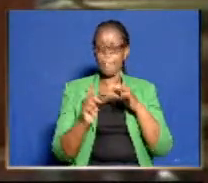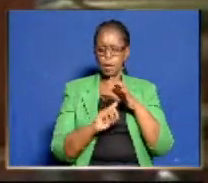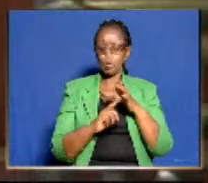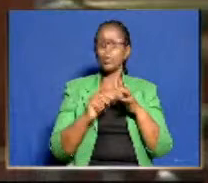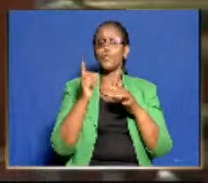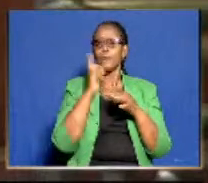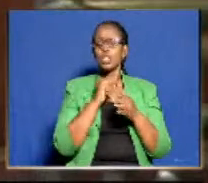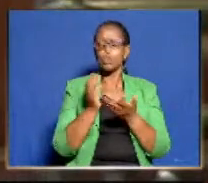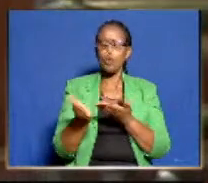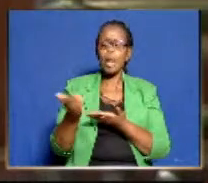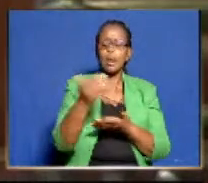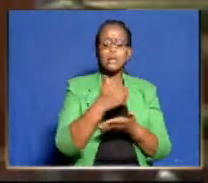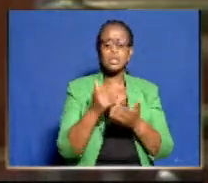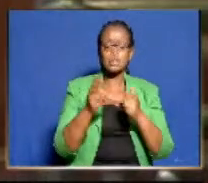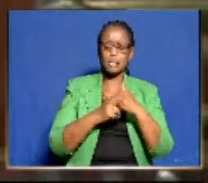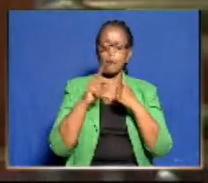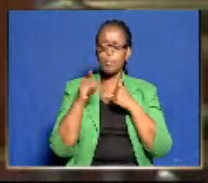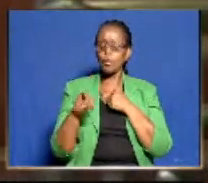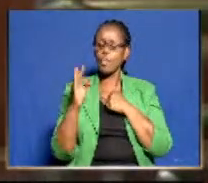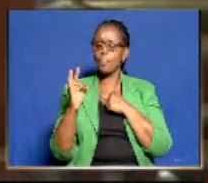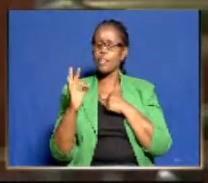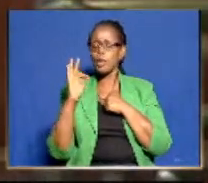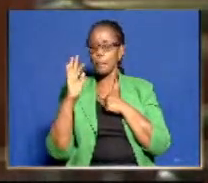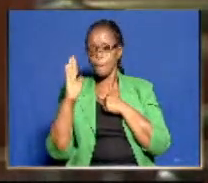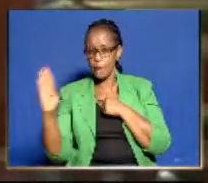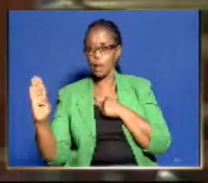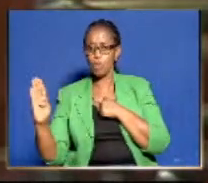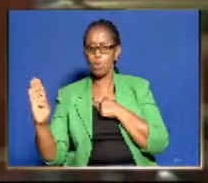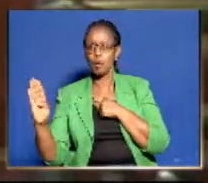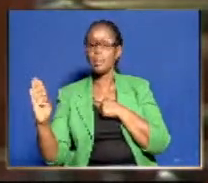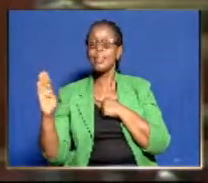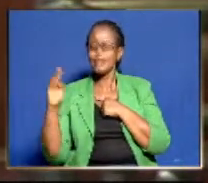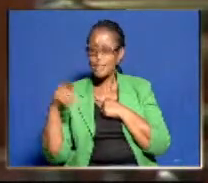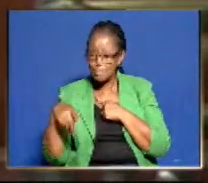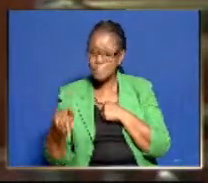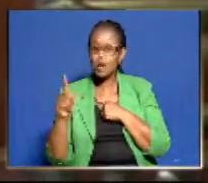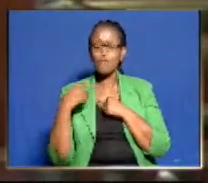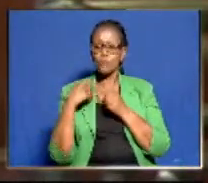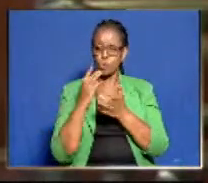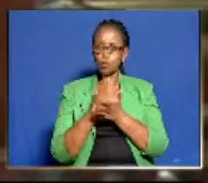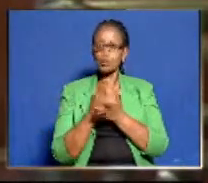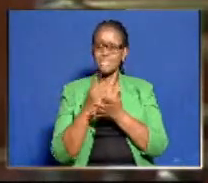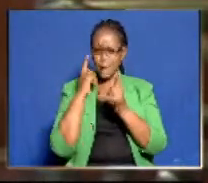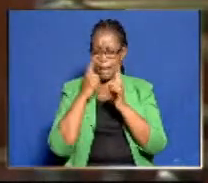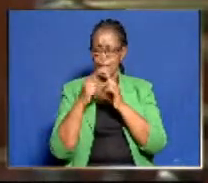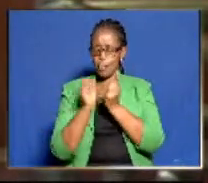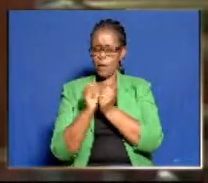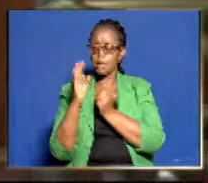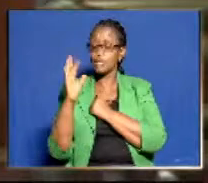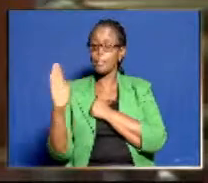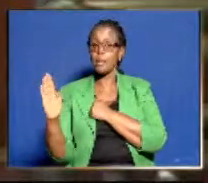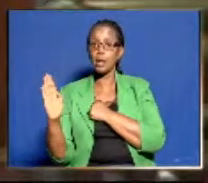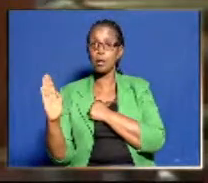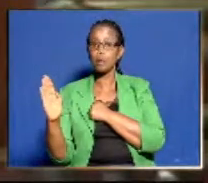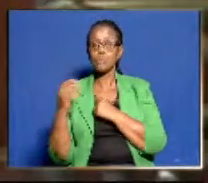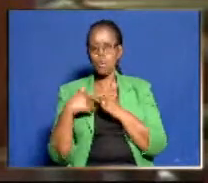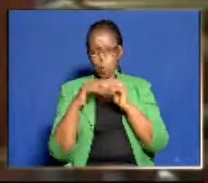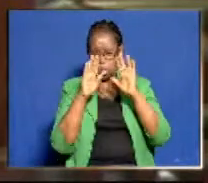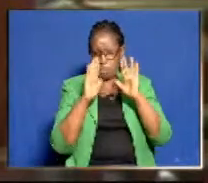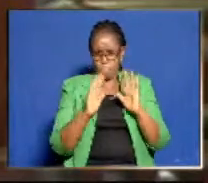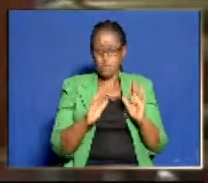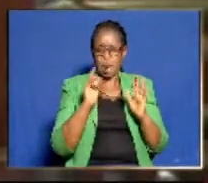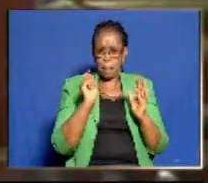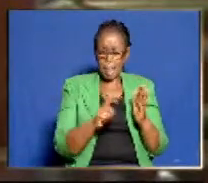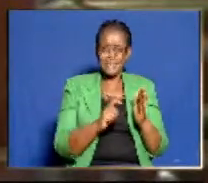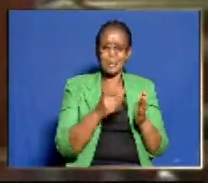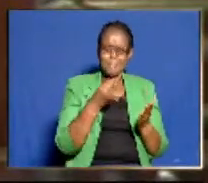7.3 billion against a target of 13 billion. I'm just saying this to sensitize the House to the importance of financing the Ministry of Lands and Physical